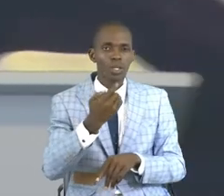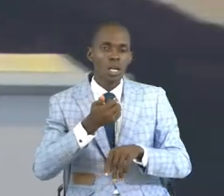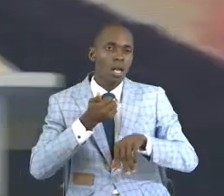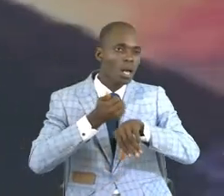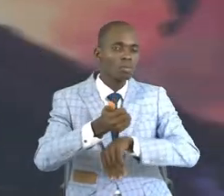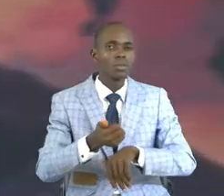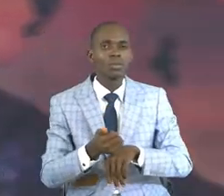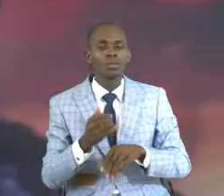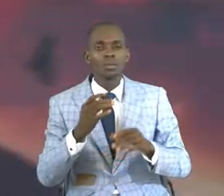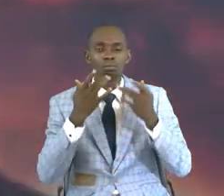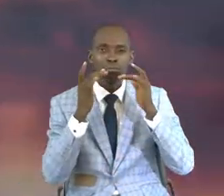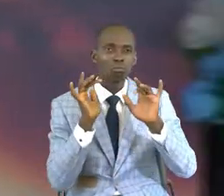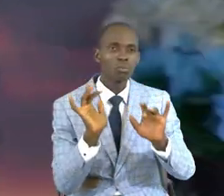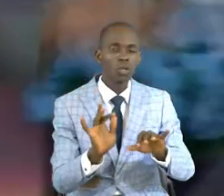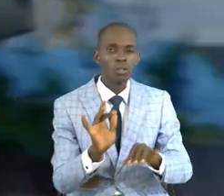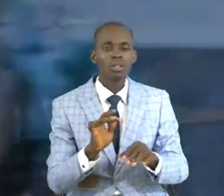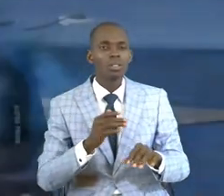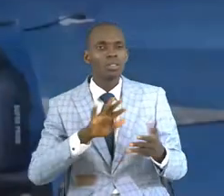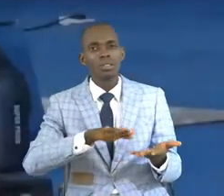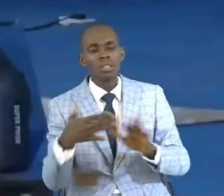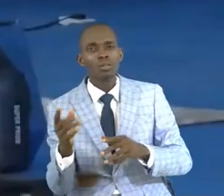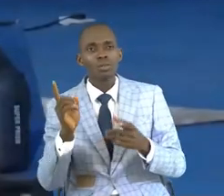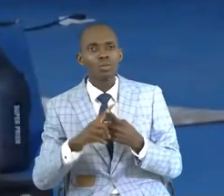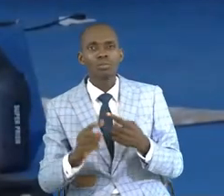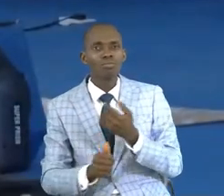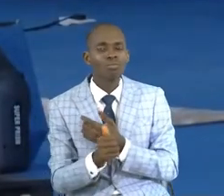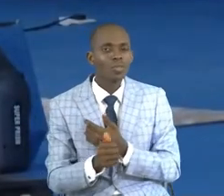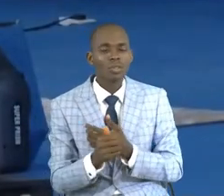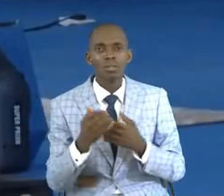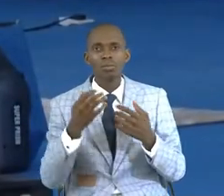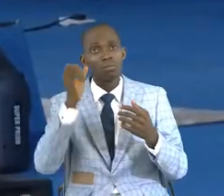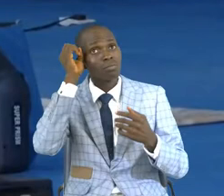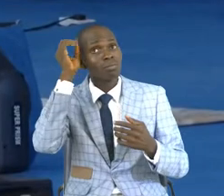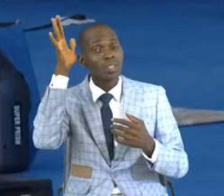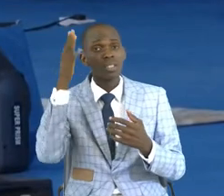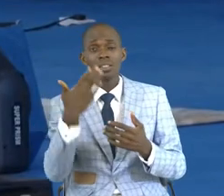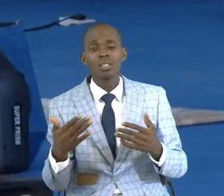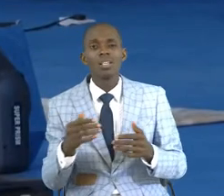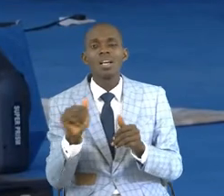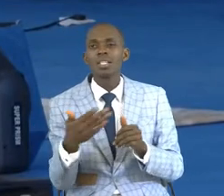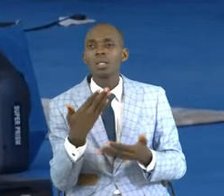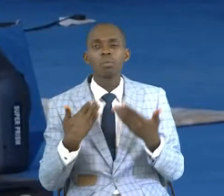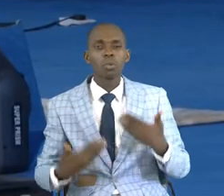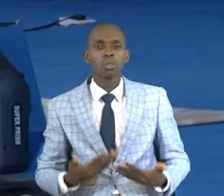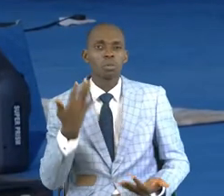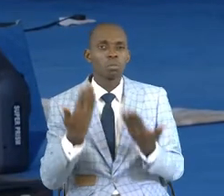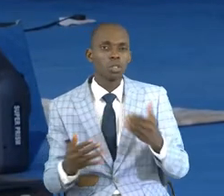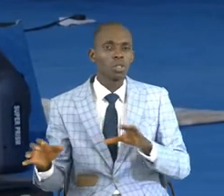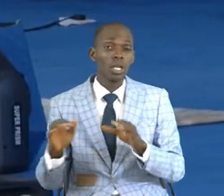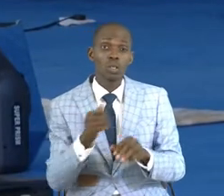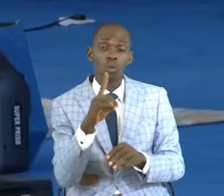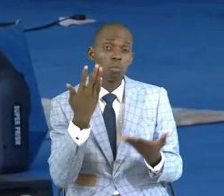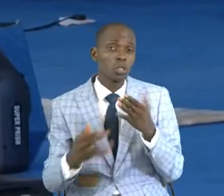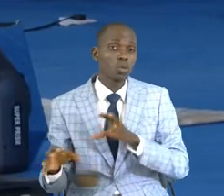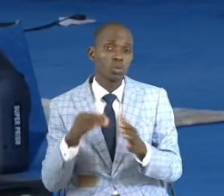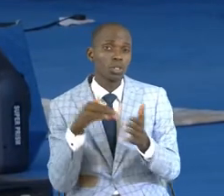are dead to violence, you are dead to whatever anybody may do. If we suffer, we shall